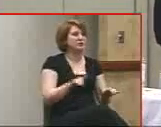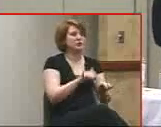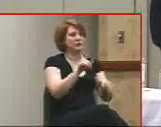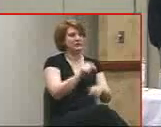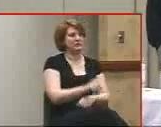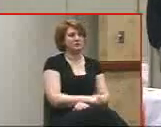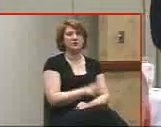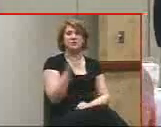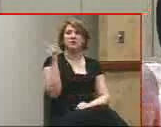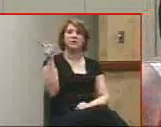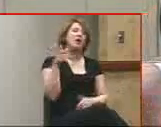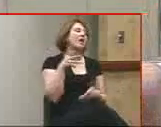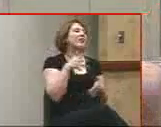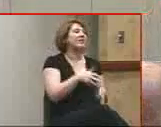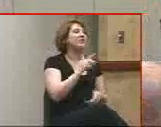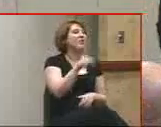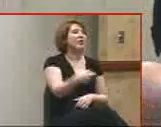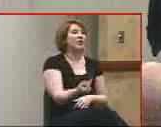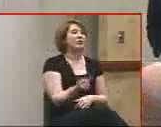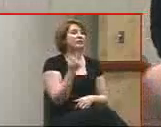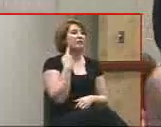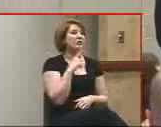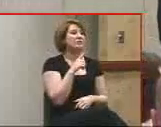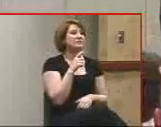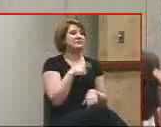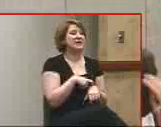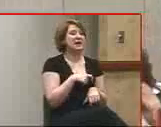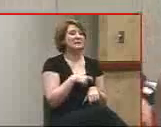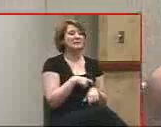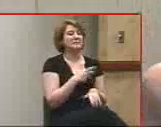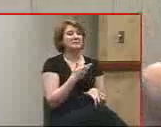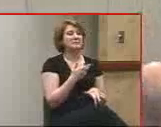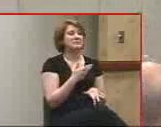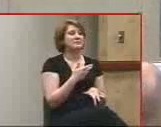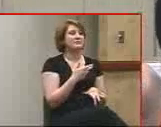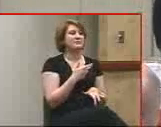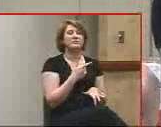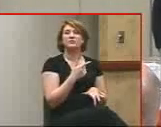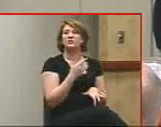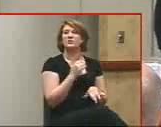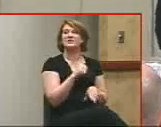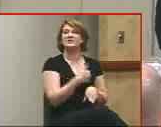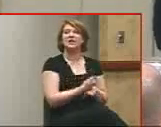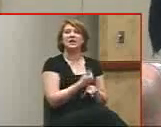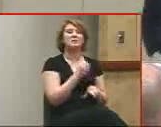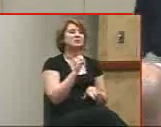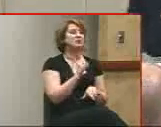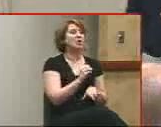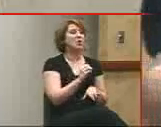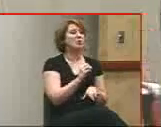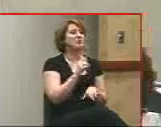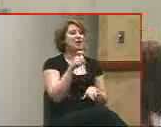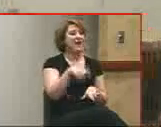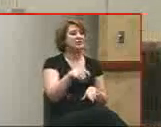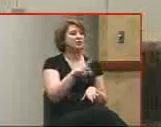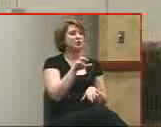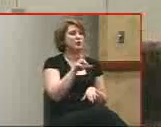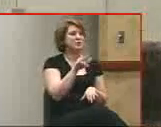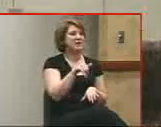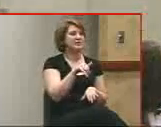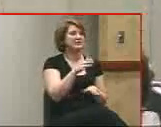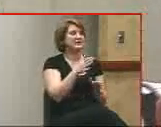You could leave her alone for a minute and not do her one-on-one. See if you could set it up so that she needs to use it to get attention. Okay.